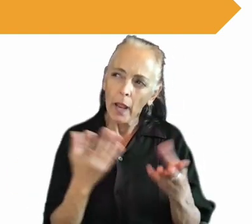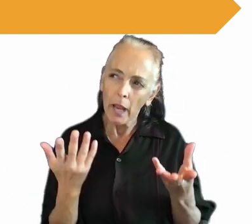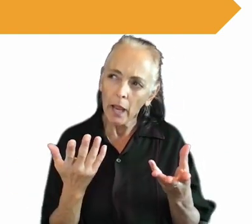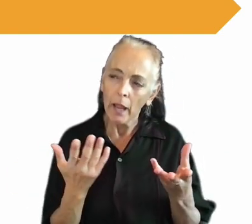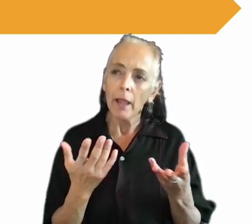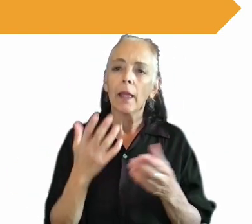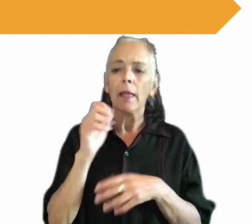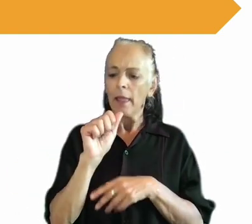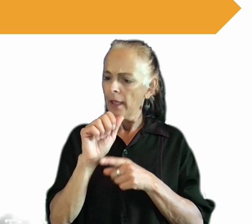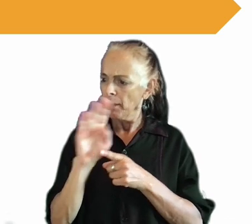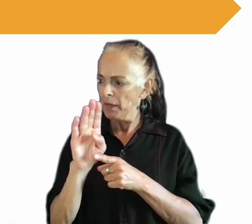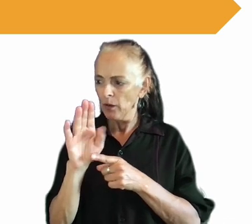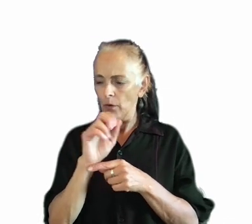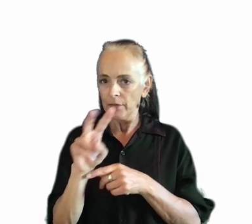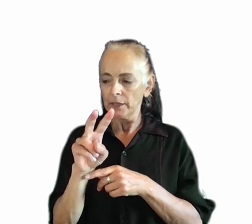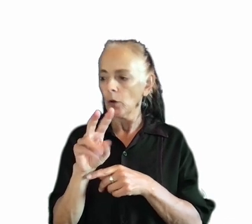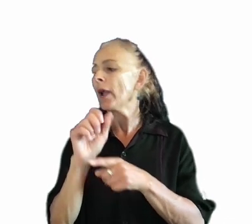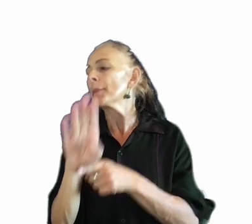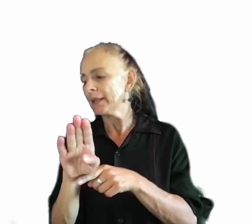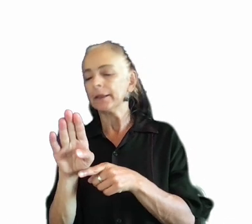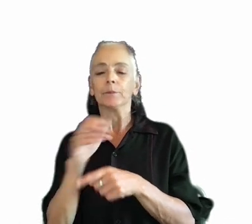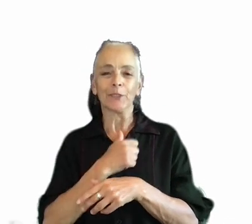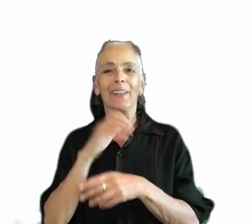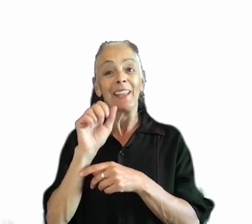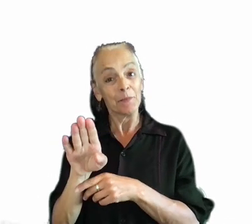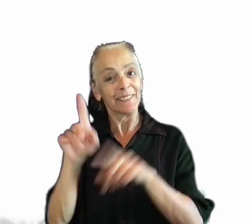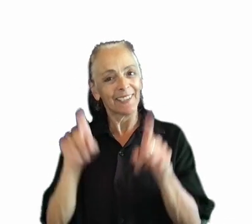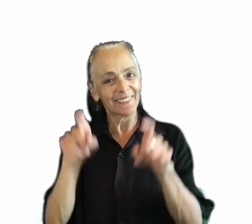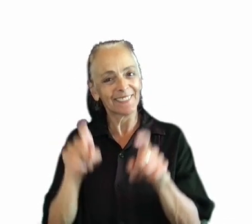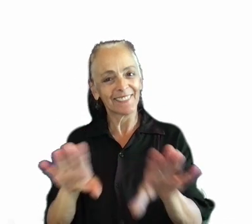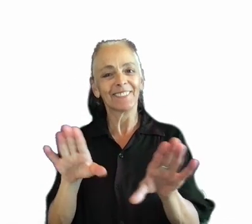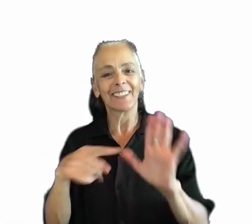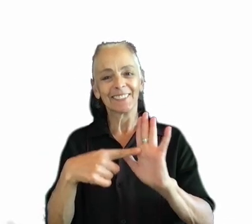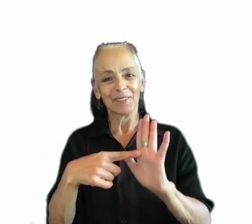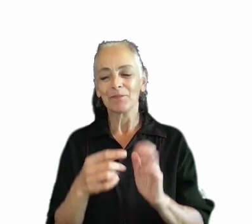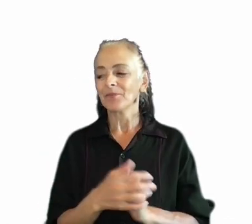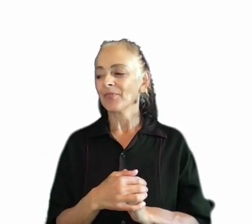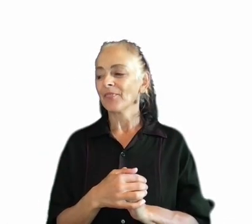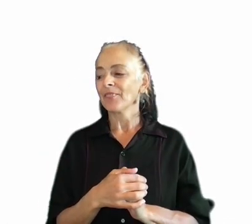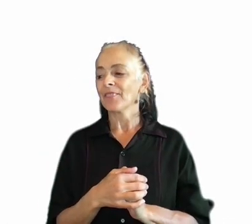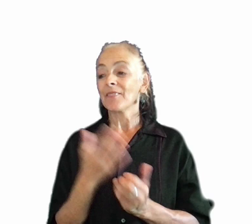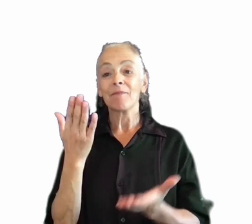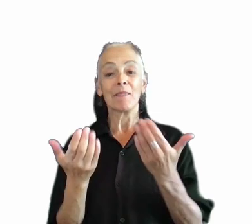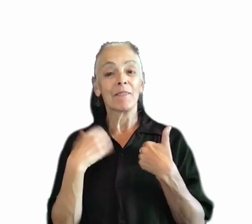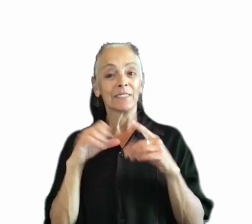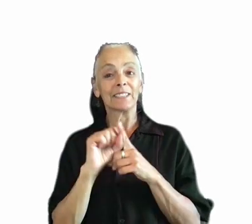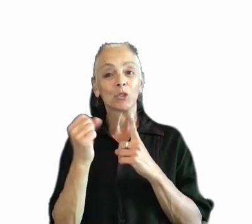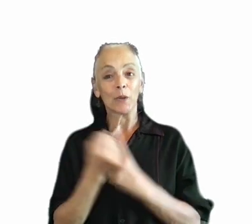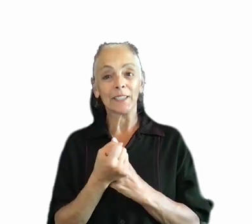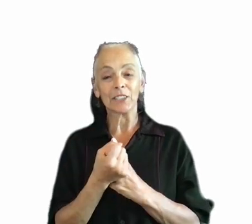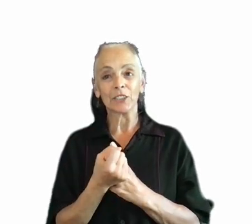know a b testing is a great example so there may be situation where maybe situations where you can use a more